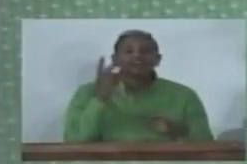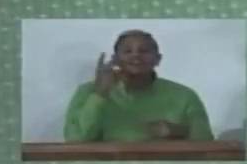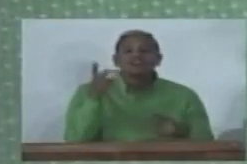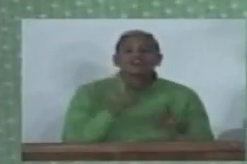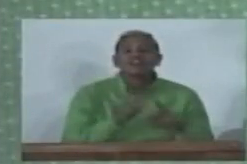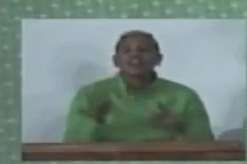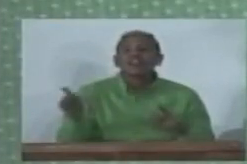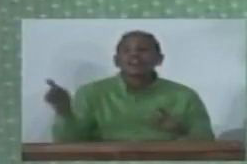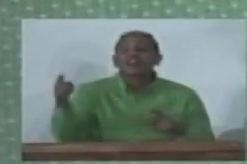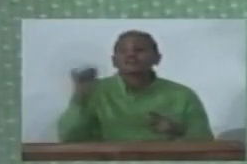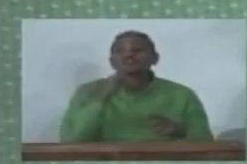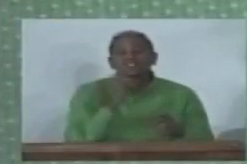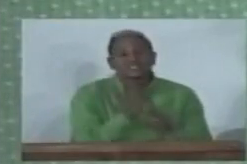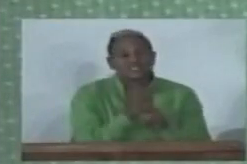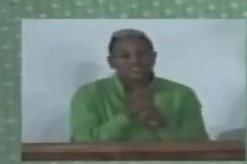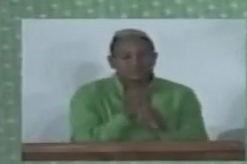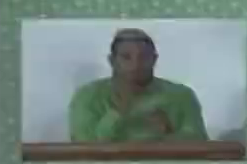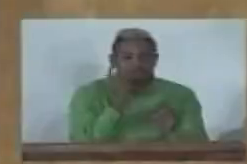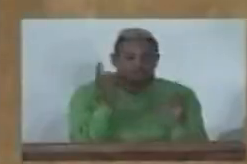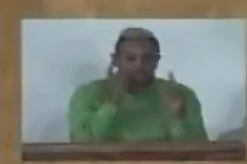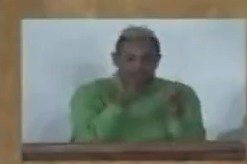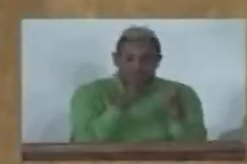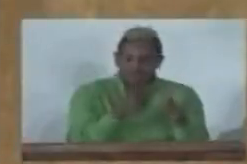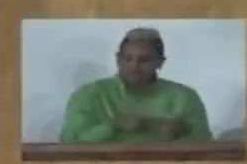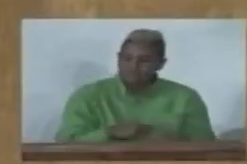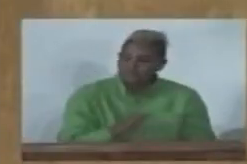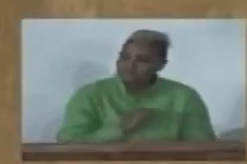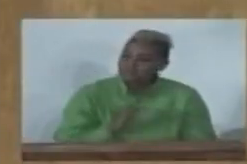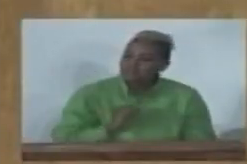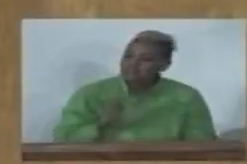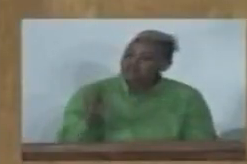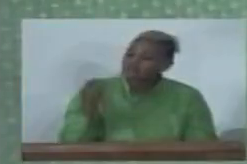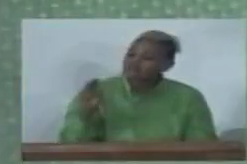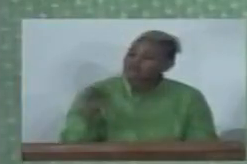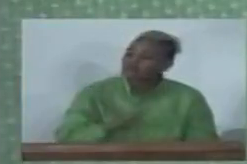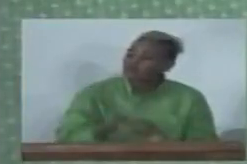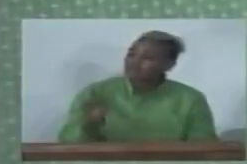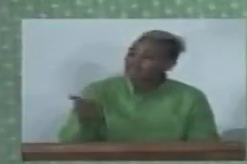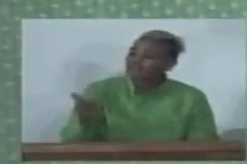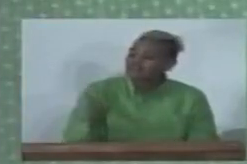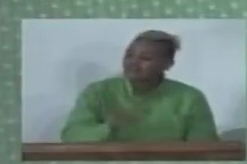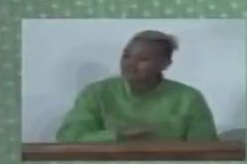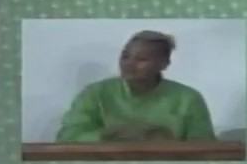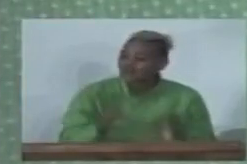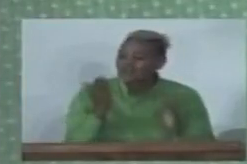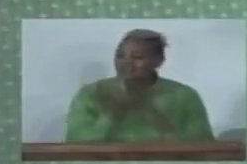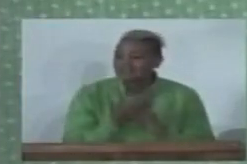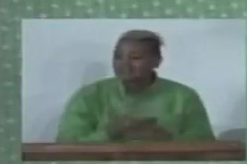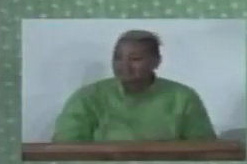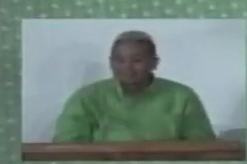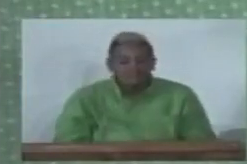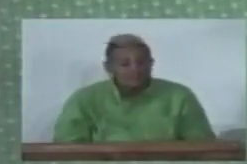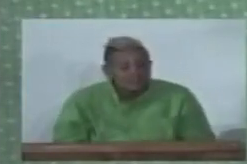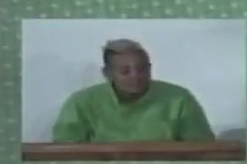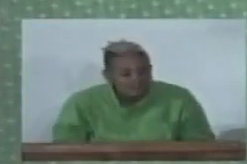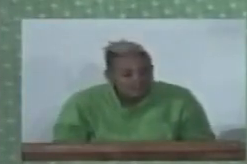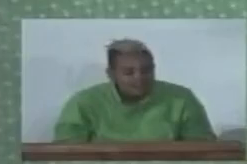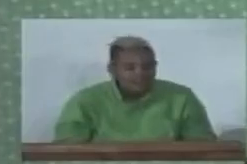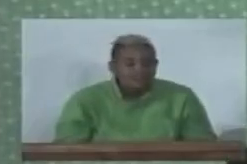So just no, nothing running off the track. Senator Bryan, nothing running off the track. If you don't interfere, we'll get you